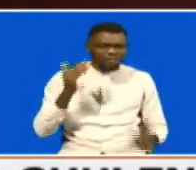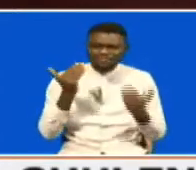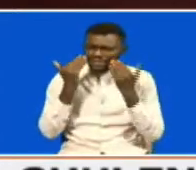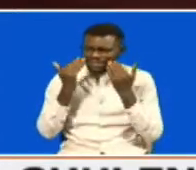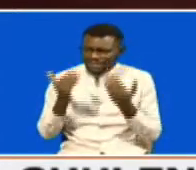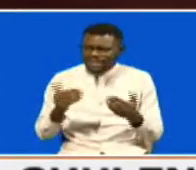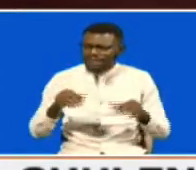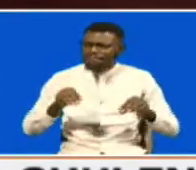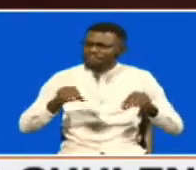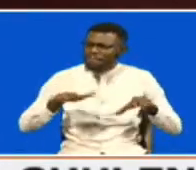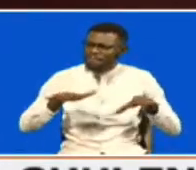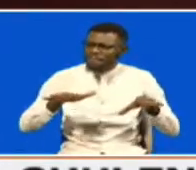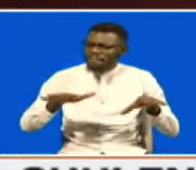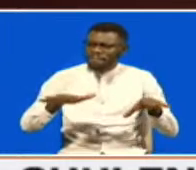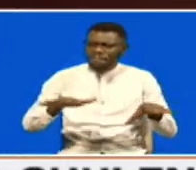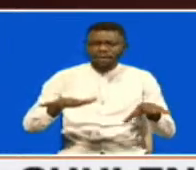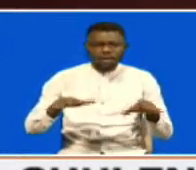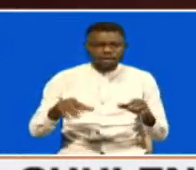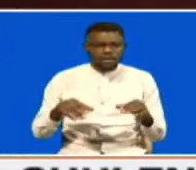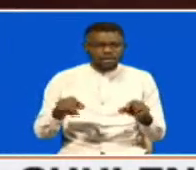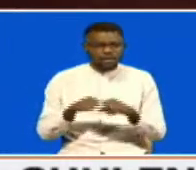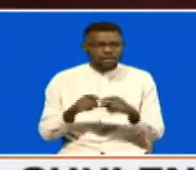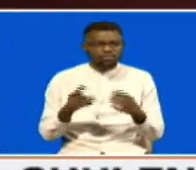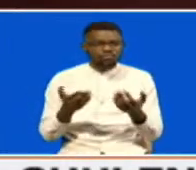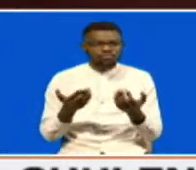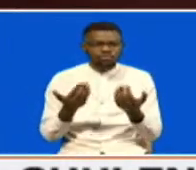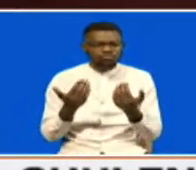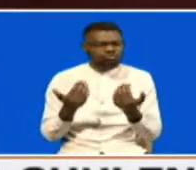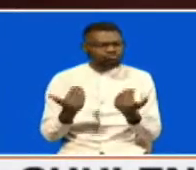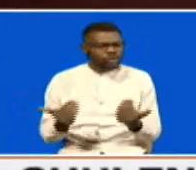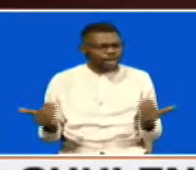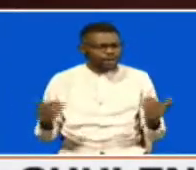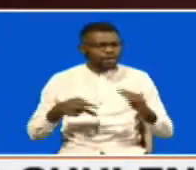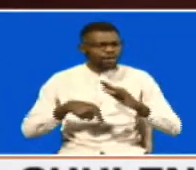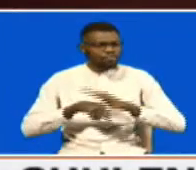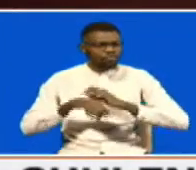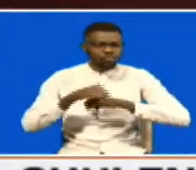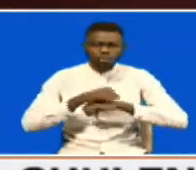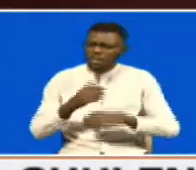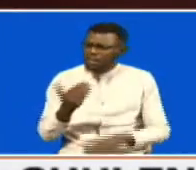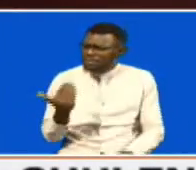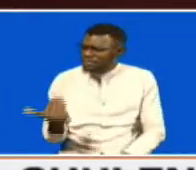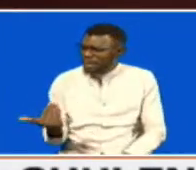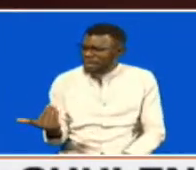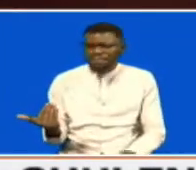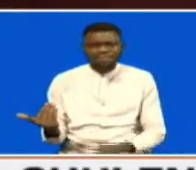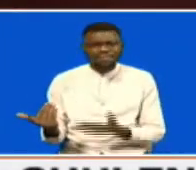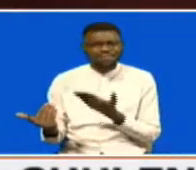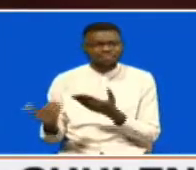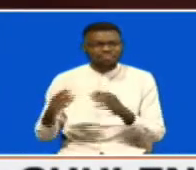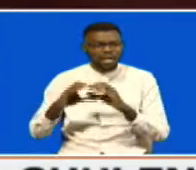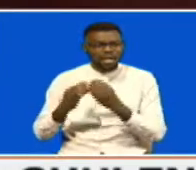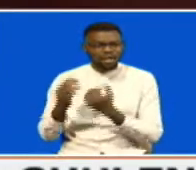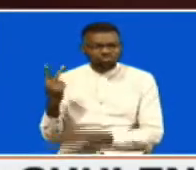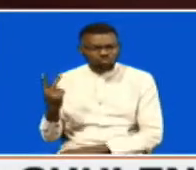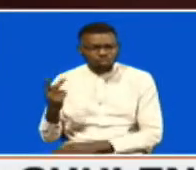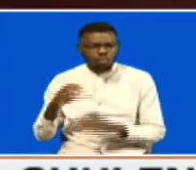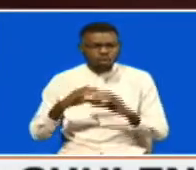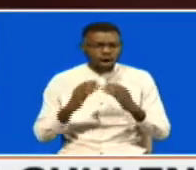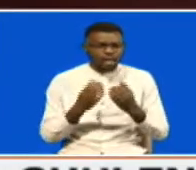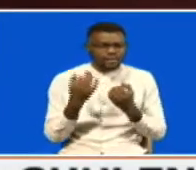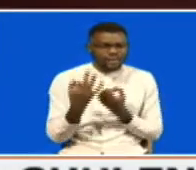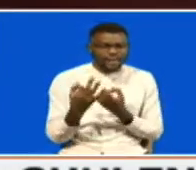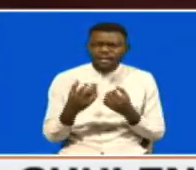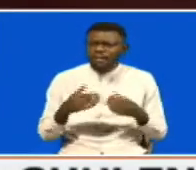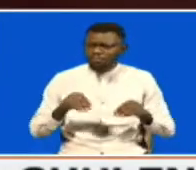has moved so backwards to our primary schools, our kids, our very young kids from grade 2, 3, 4.